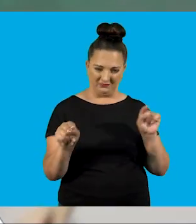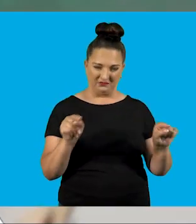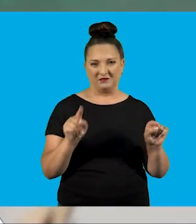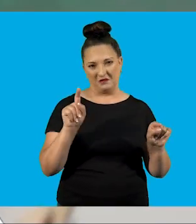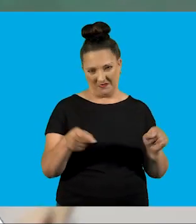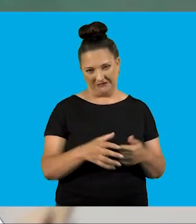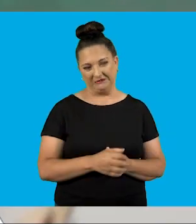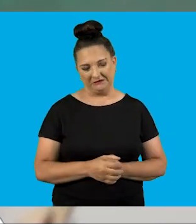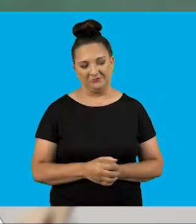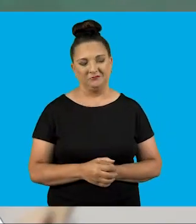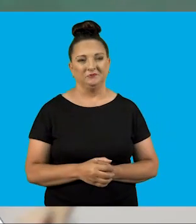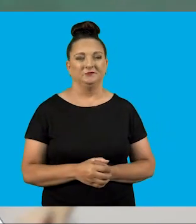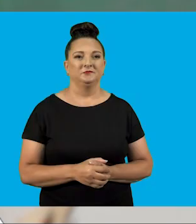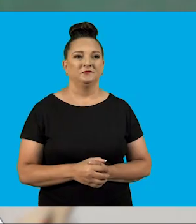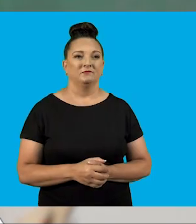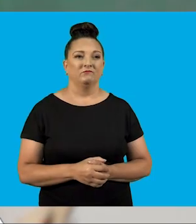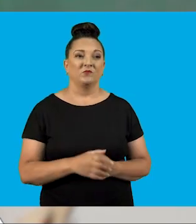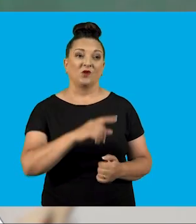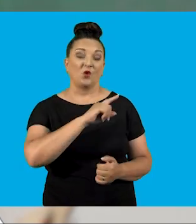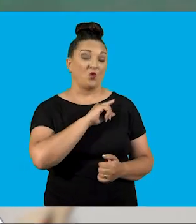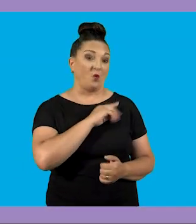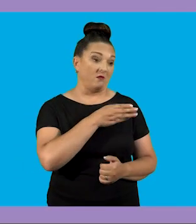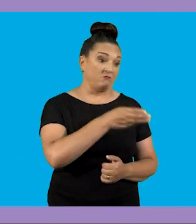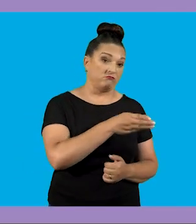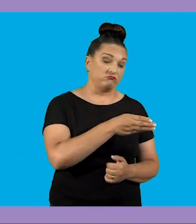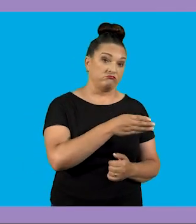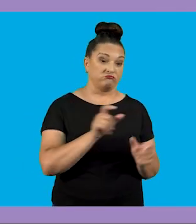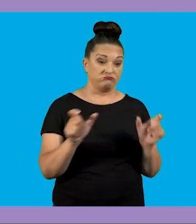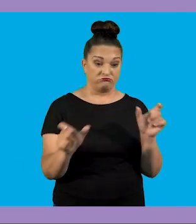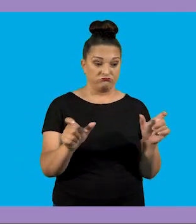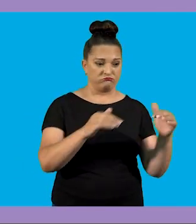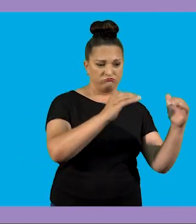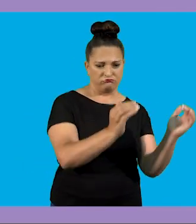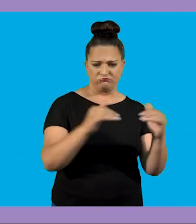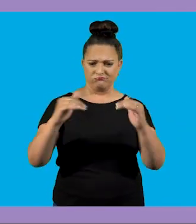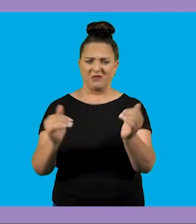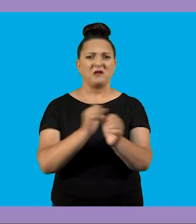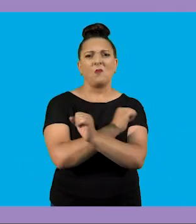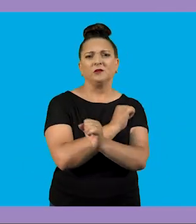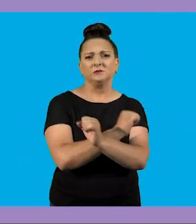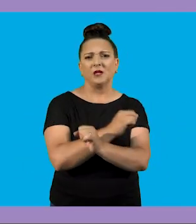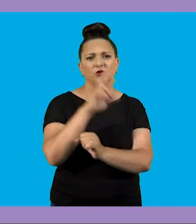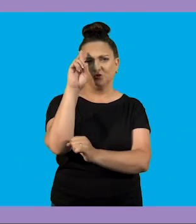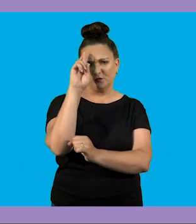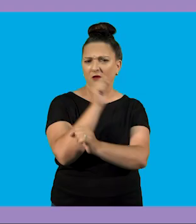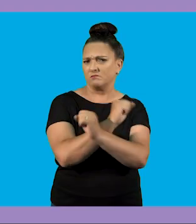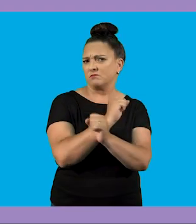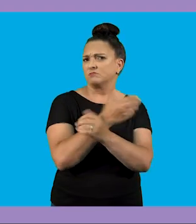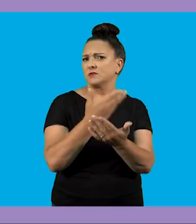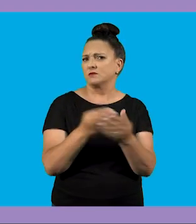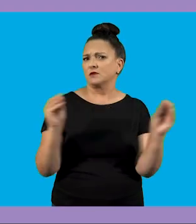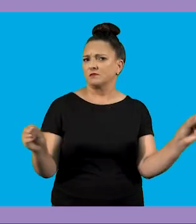an addition and the other one is a subtraction. The reason why it doesn't matter is because these two brackets are being multiplied. And